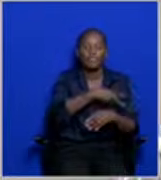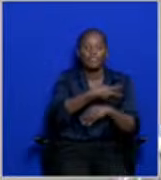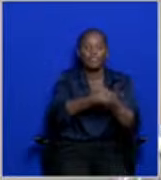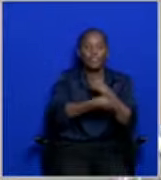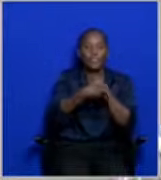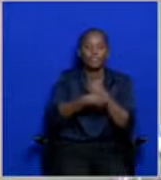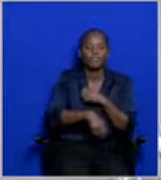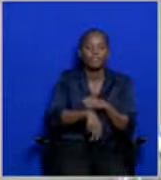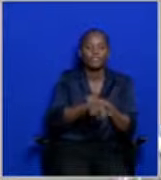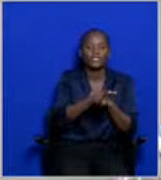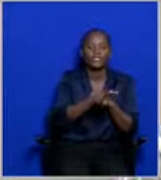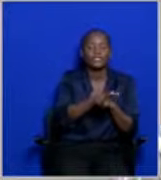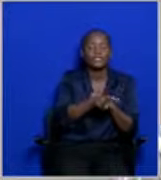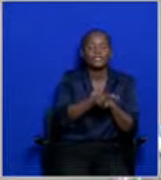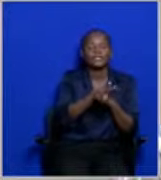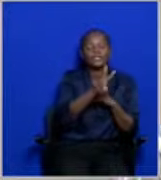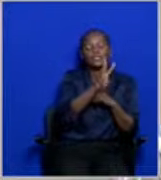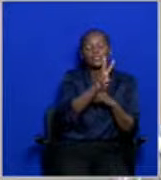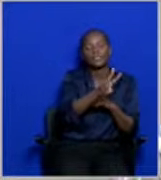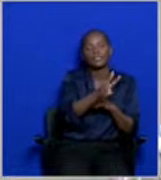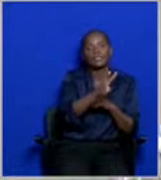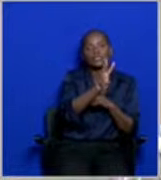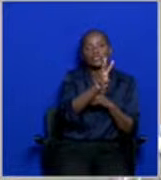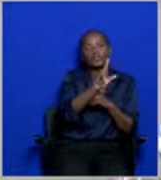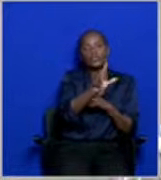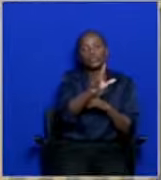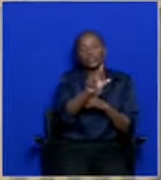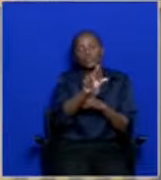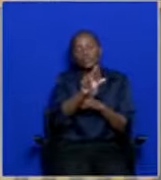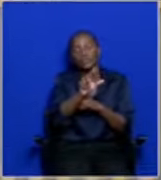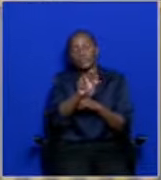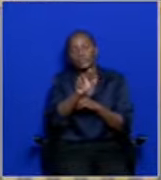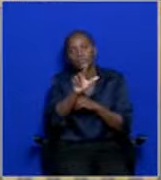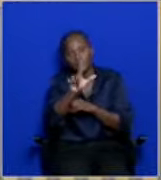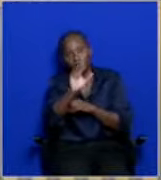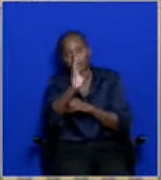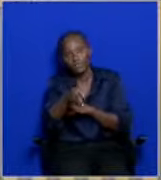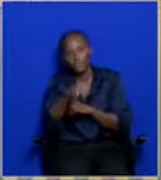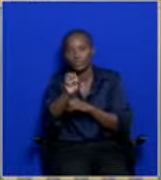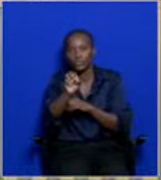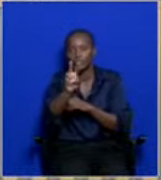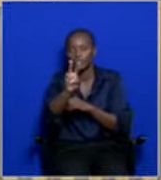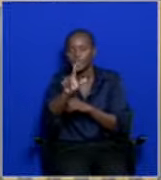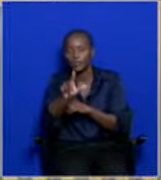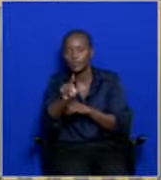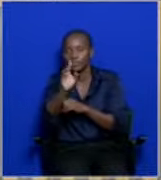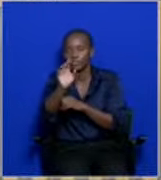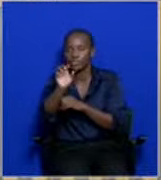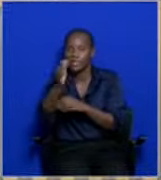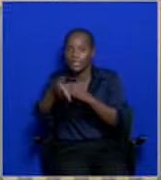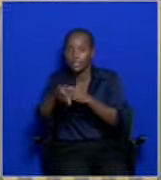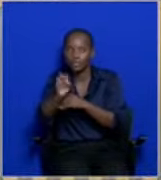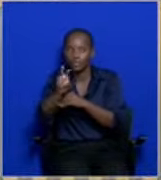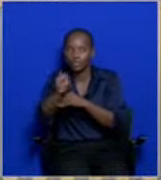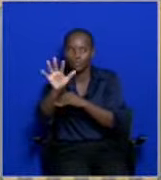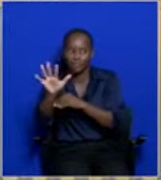267/07/2025. State versus Fortune Klantla Dlamini and 9 others. 6 members of the EMPD and 4 members of